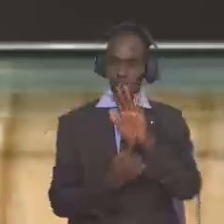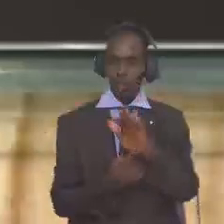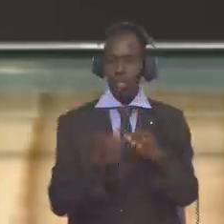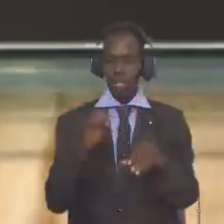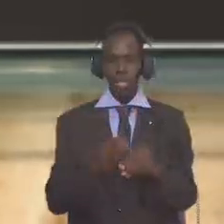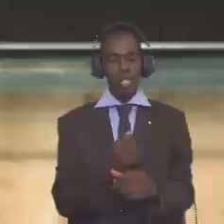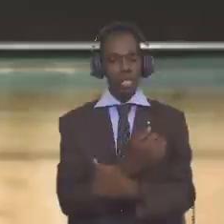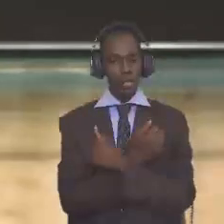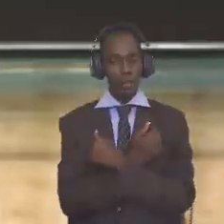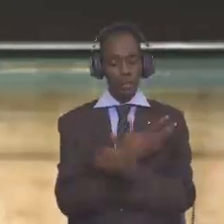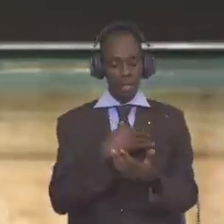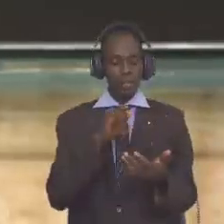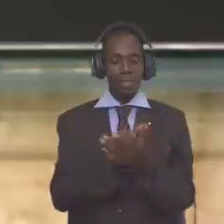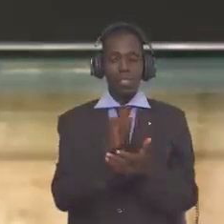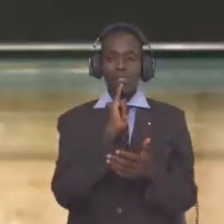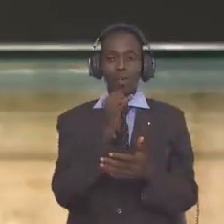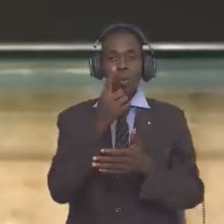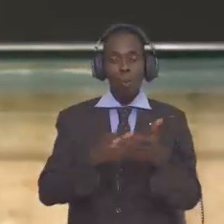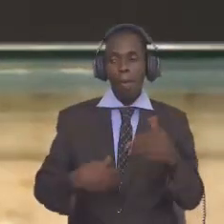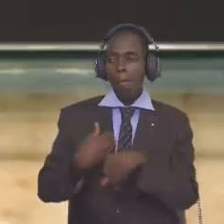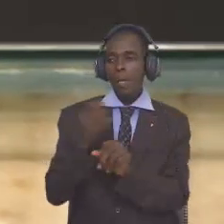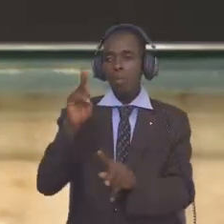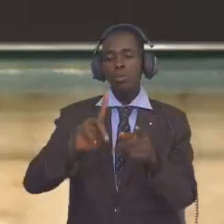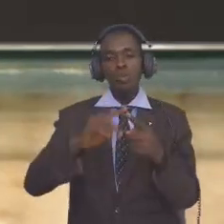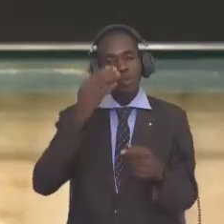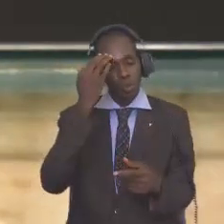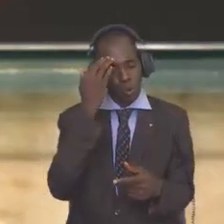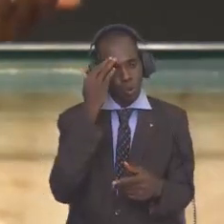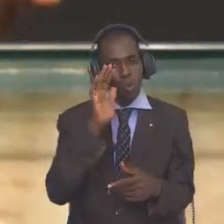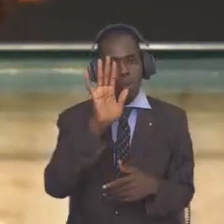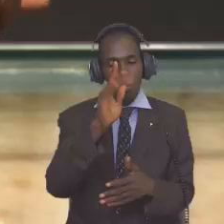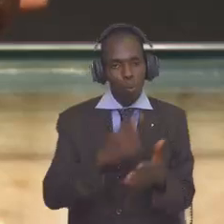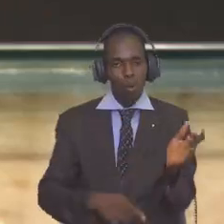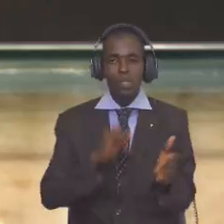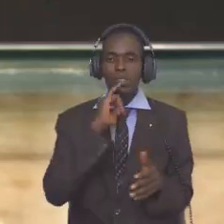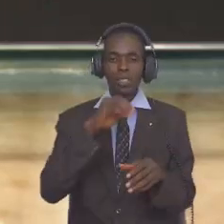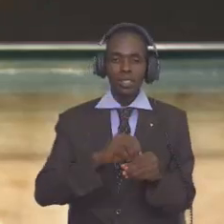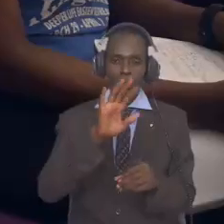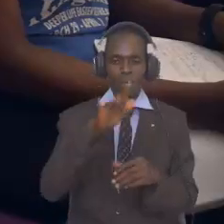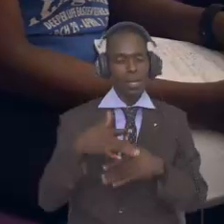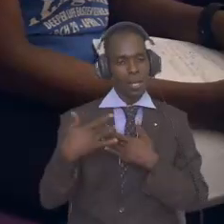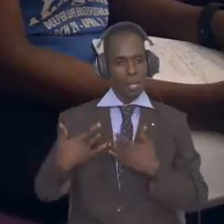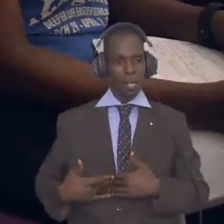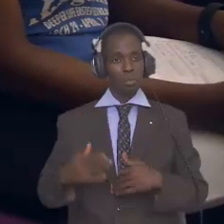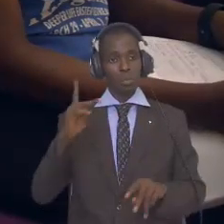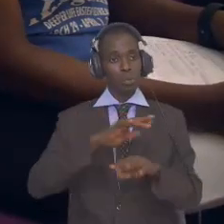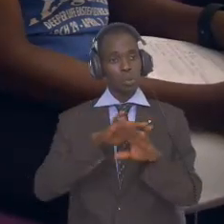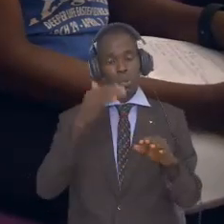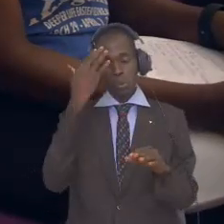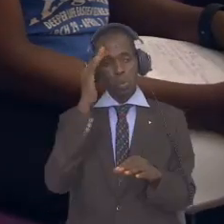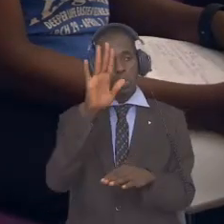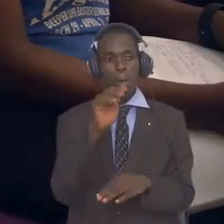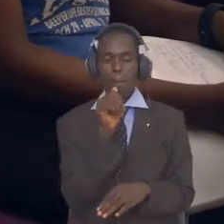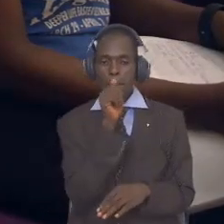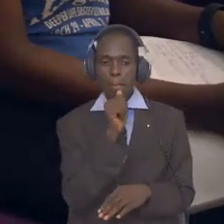is that makes people to, they don't know your intention. They don't know what's in your heart. They don't know about your private prayer